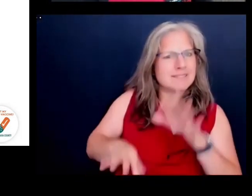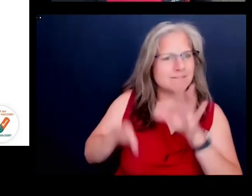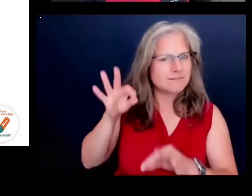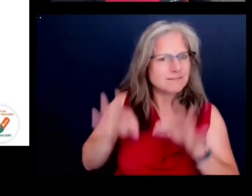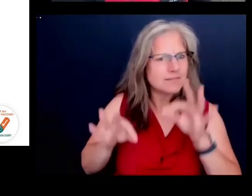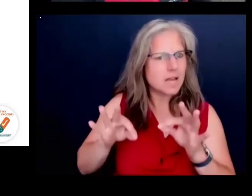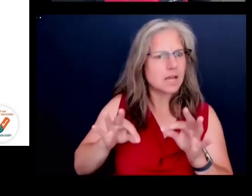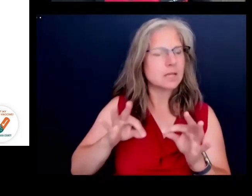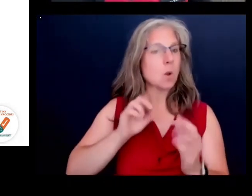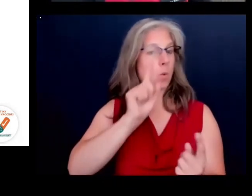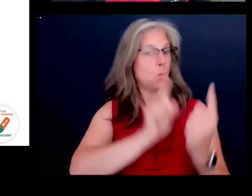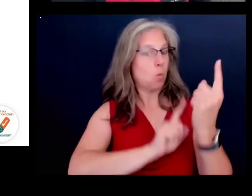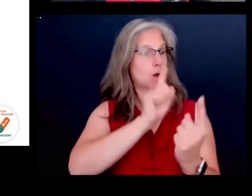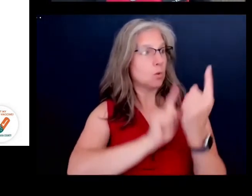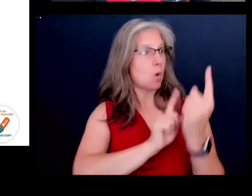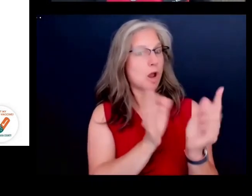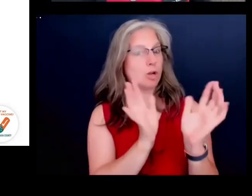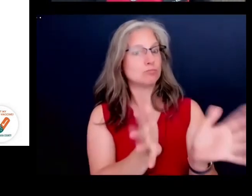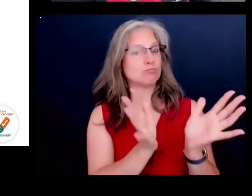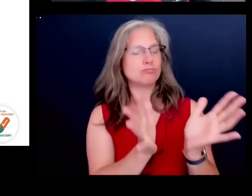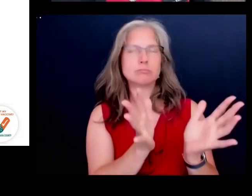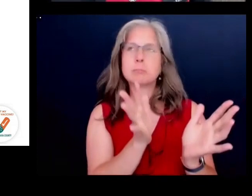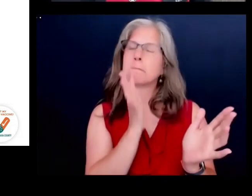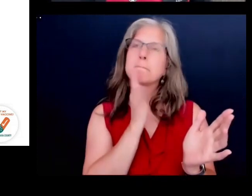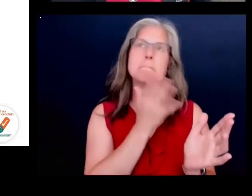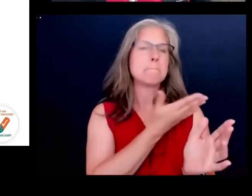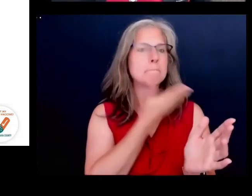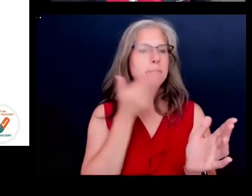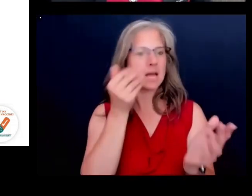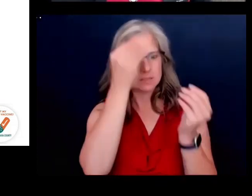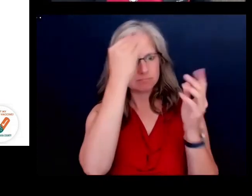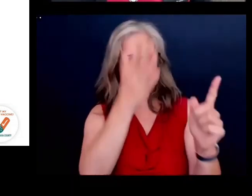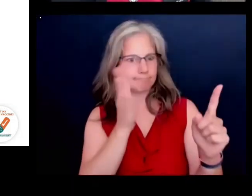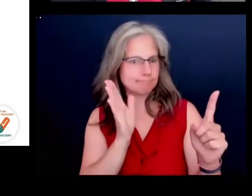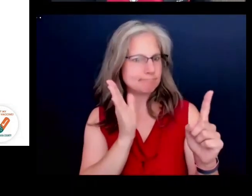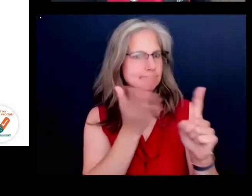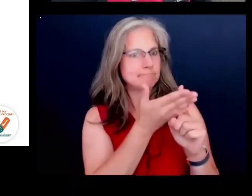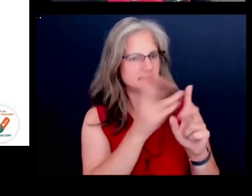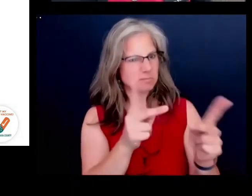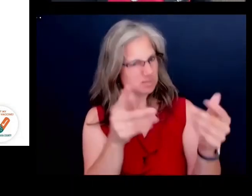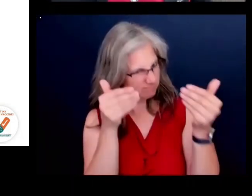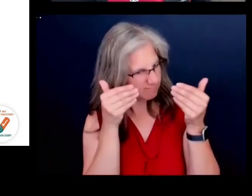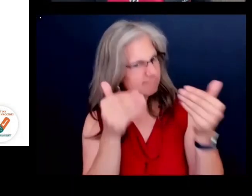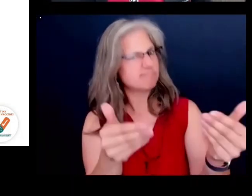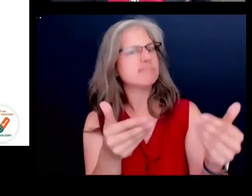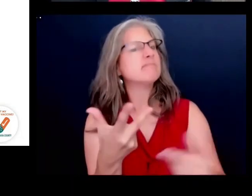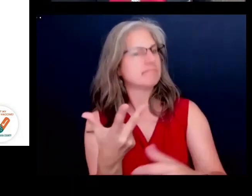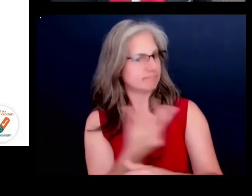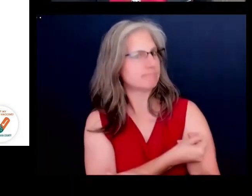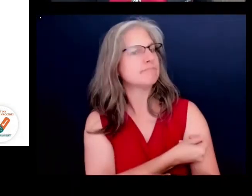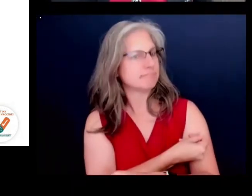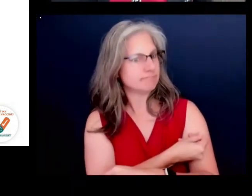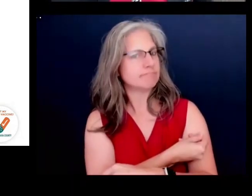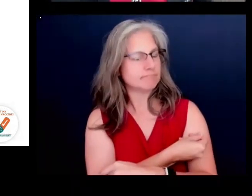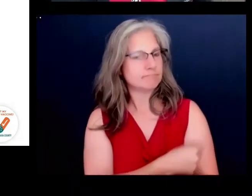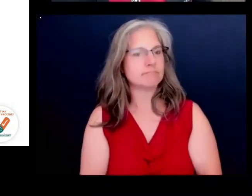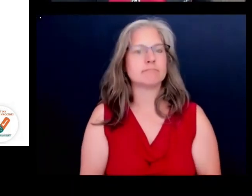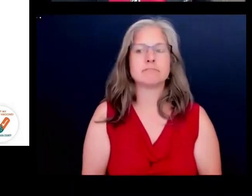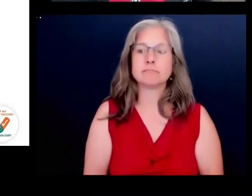are finding one-to-one conversations to be the most effective at convincing people to get the